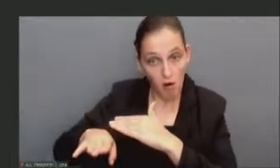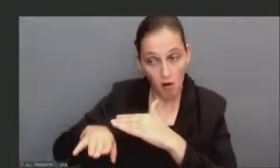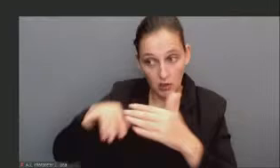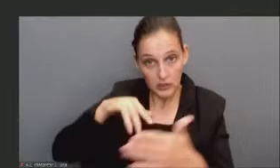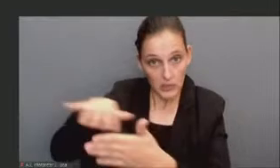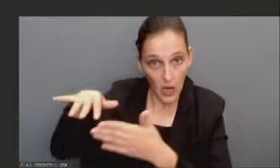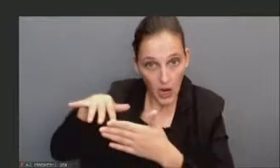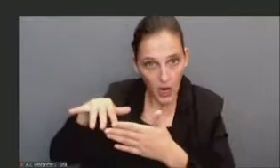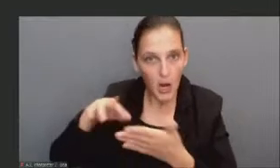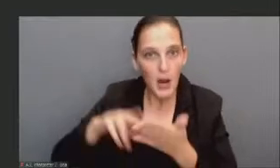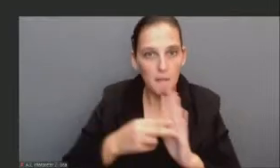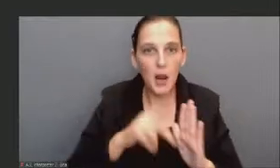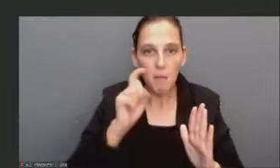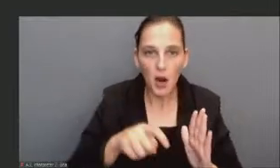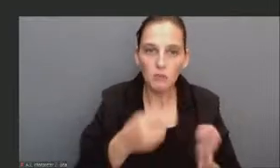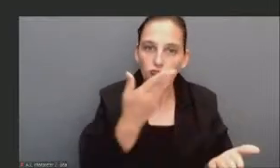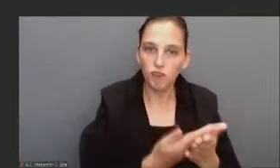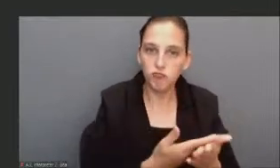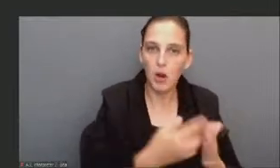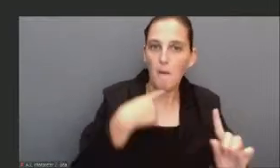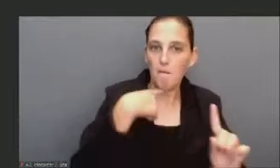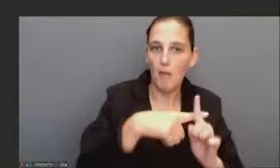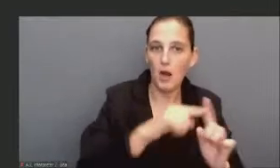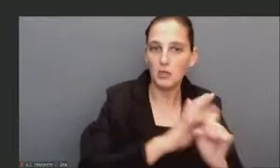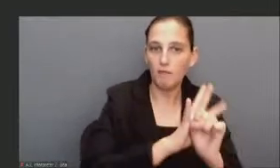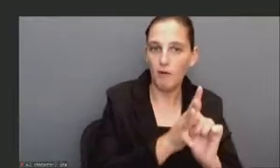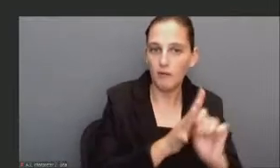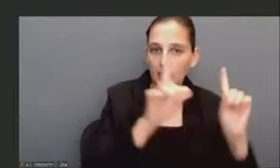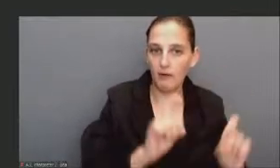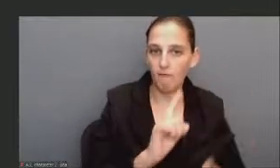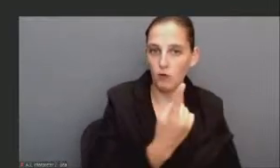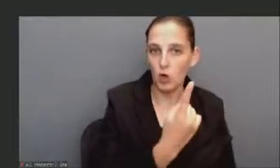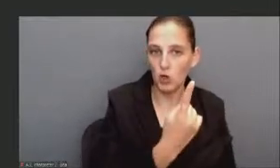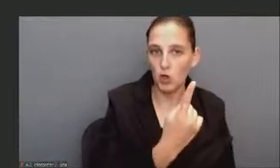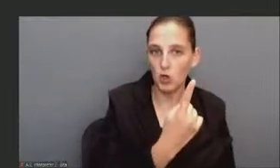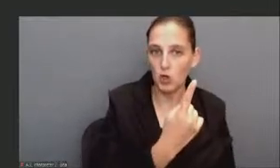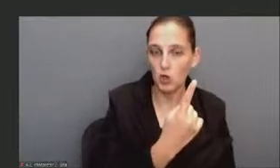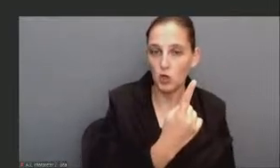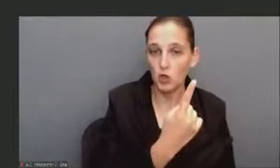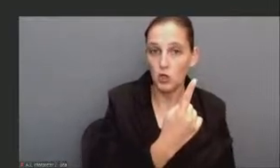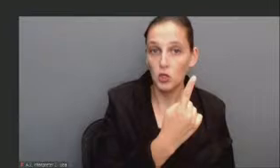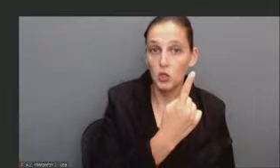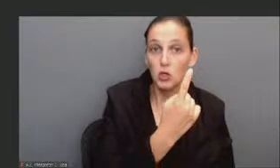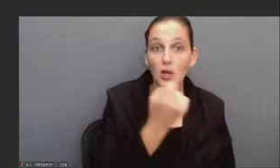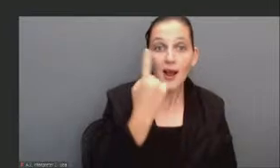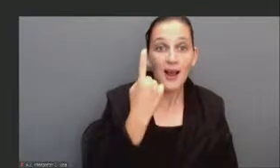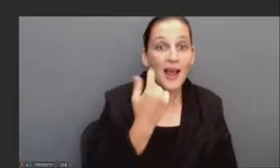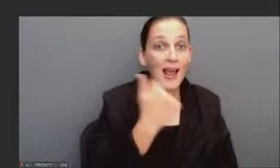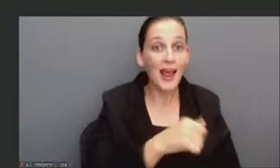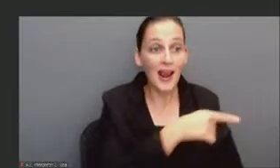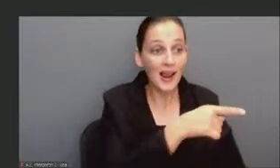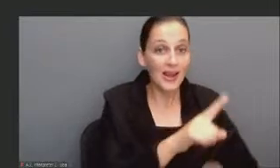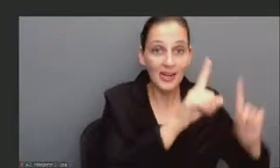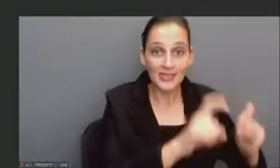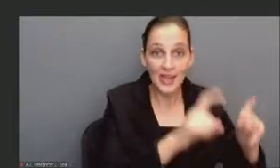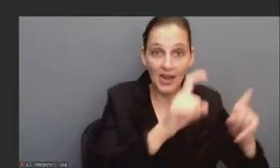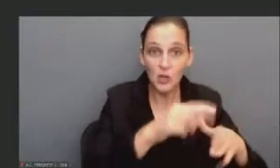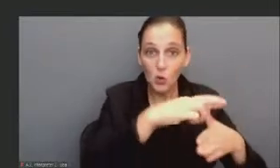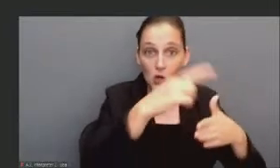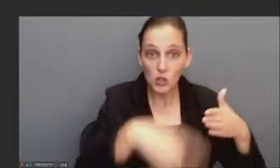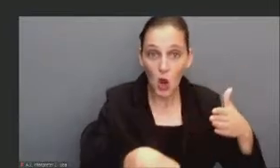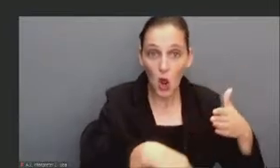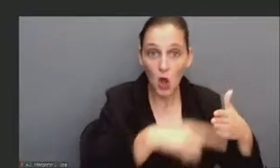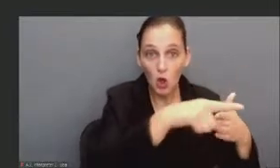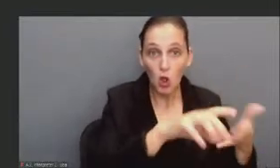whatever disparities occurred in the testing phase have the potential to be carried through the research phase.